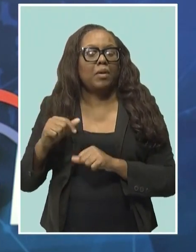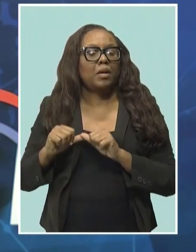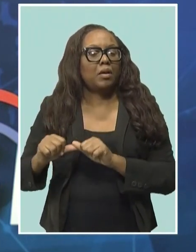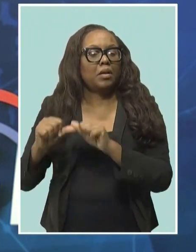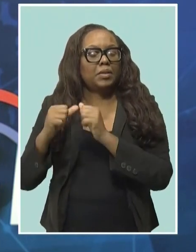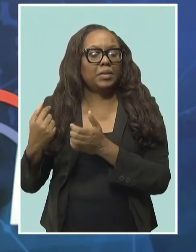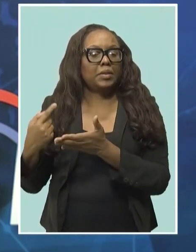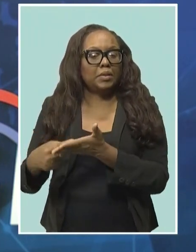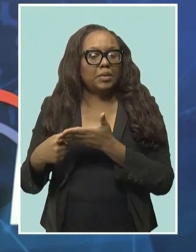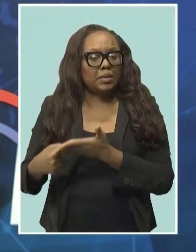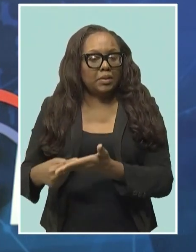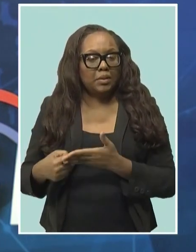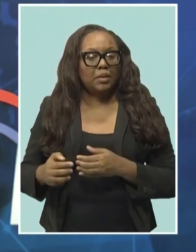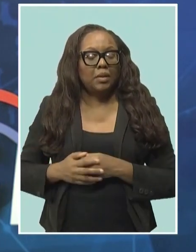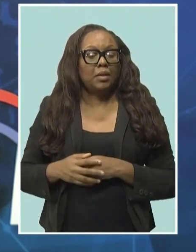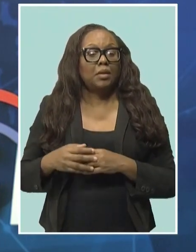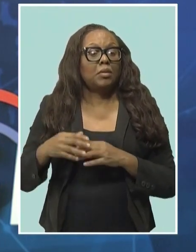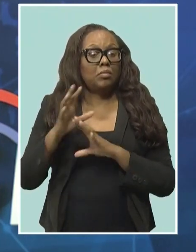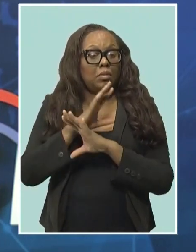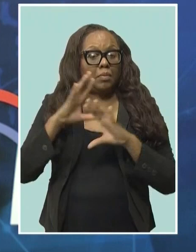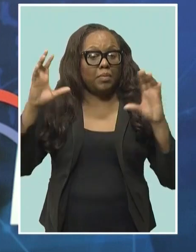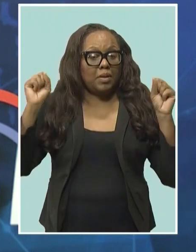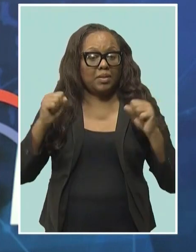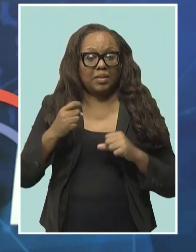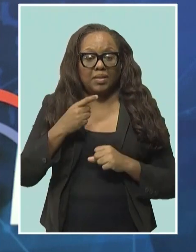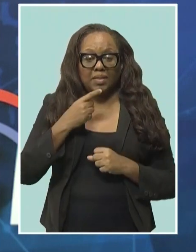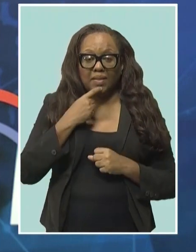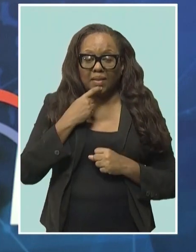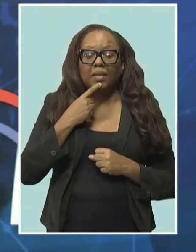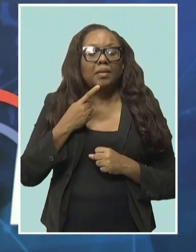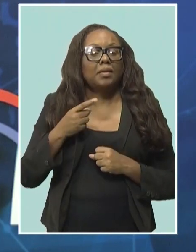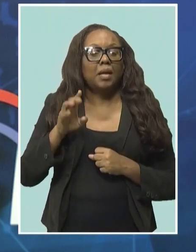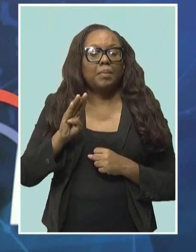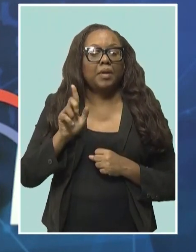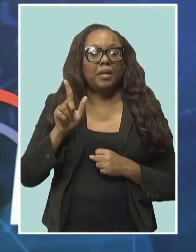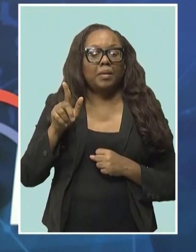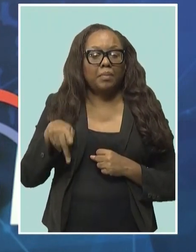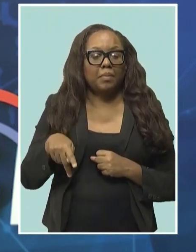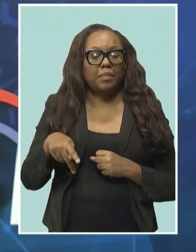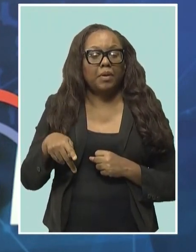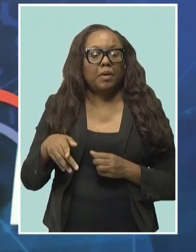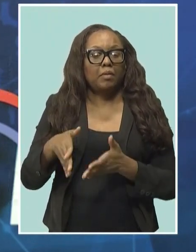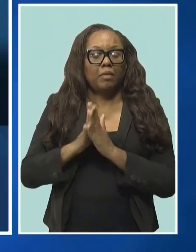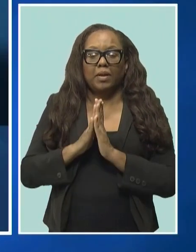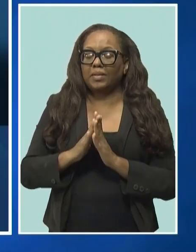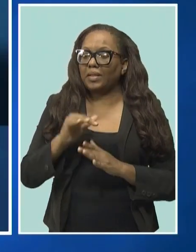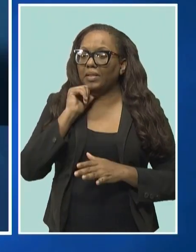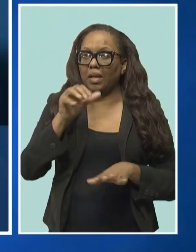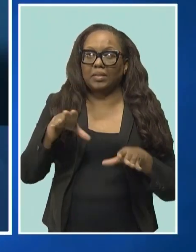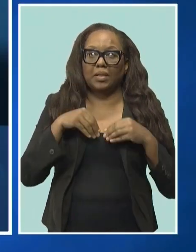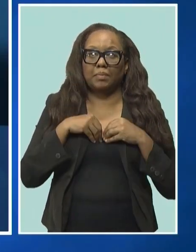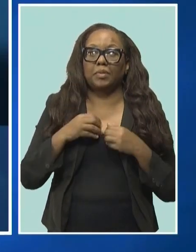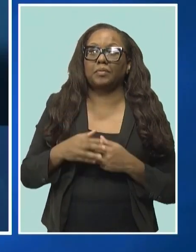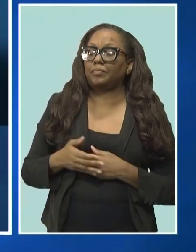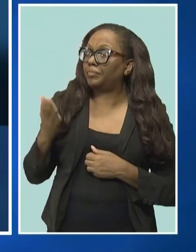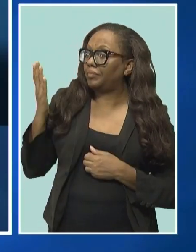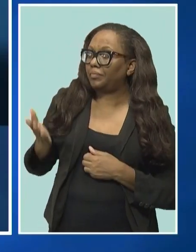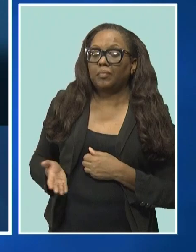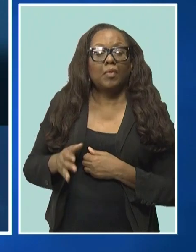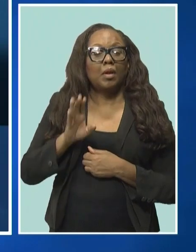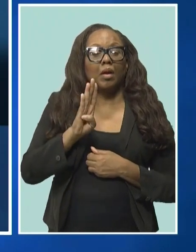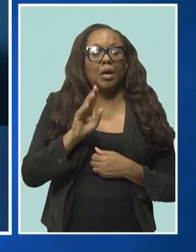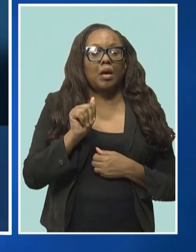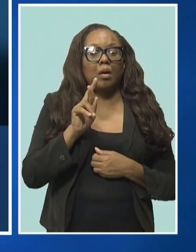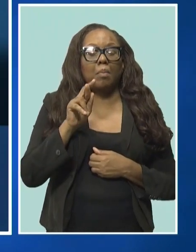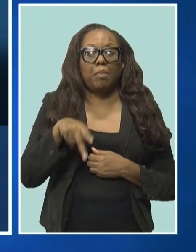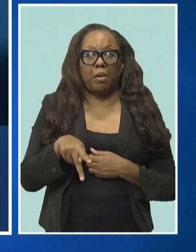a statement made it clear that the request is unacceptable. BARP members are already struggling to